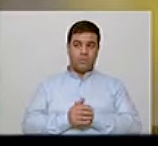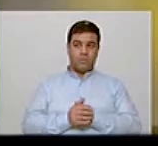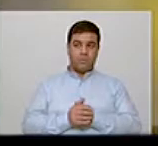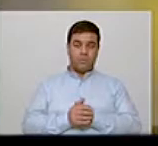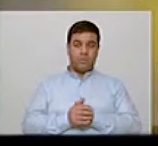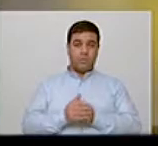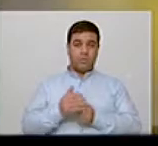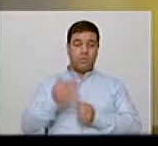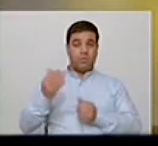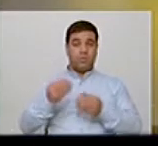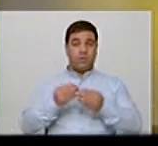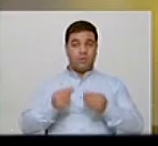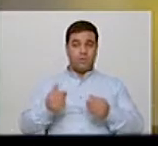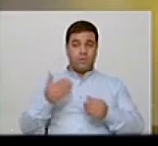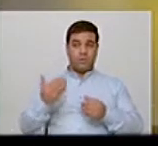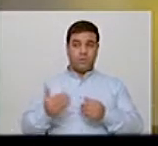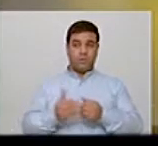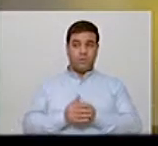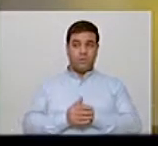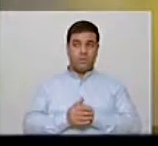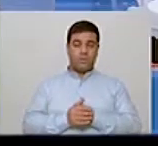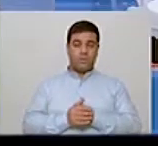Bu eritmaga